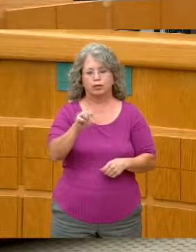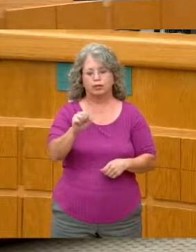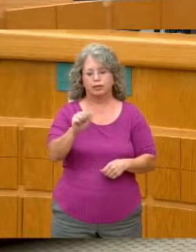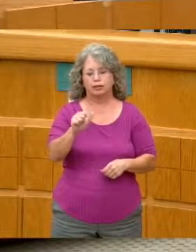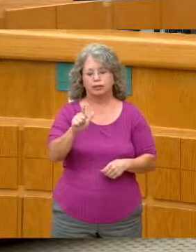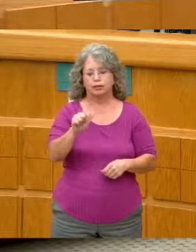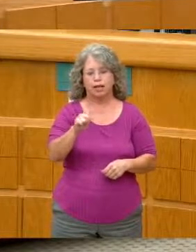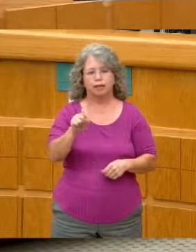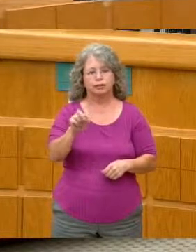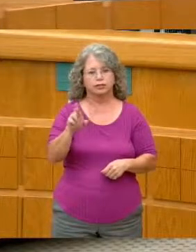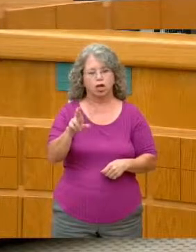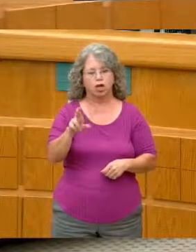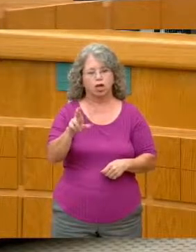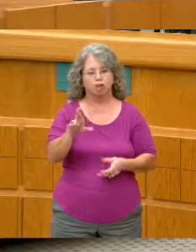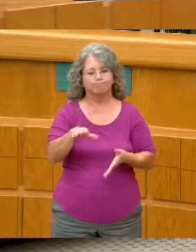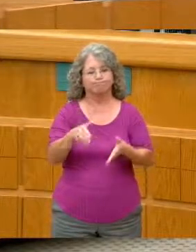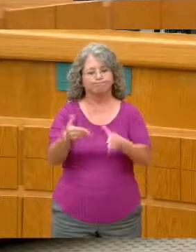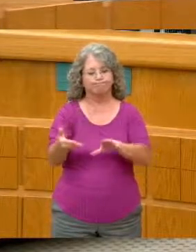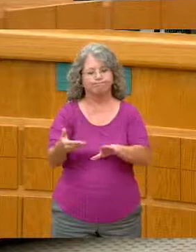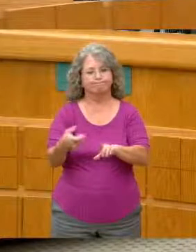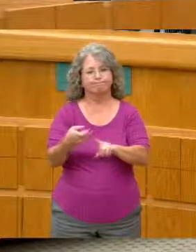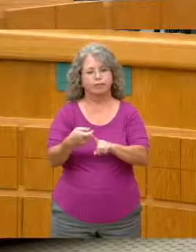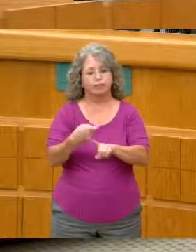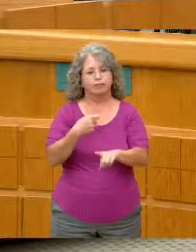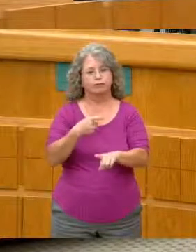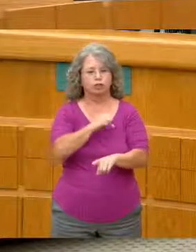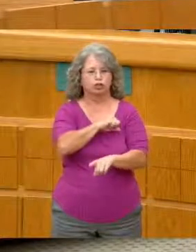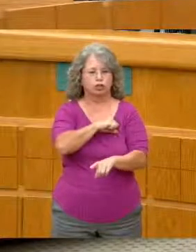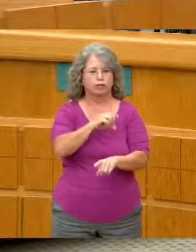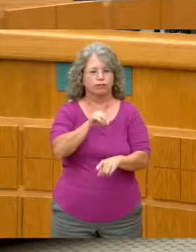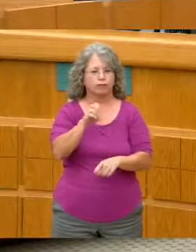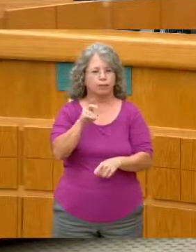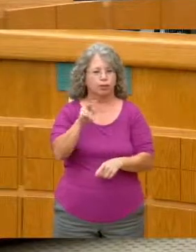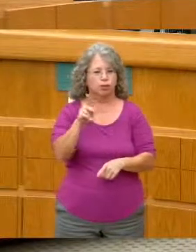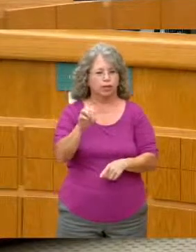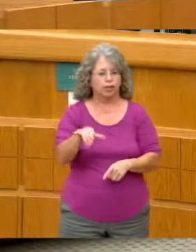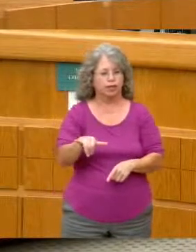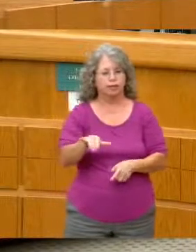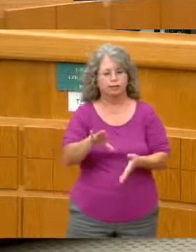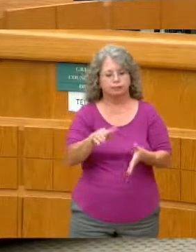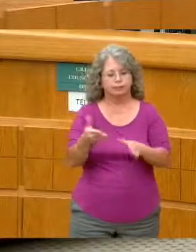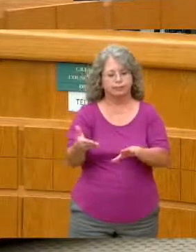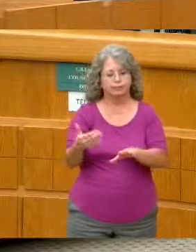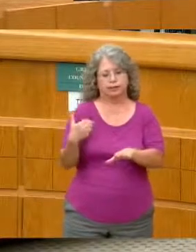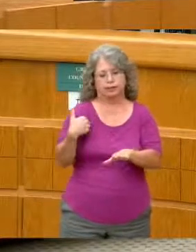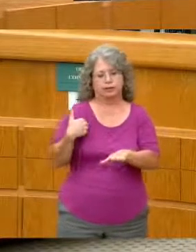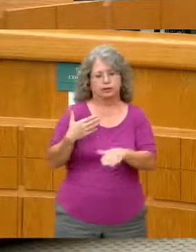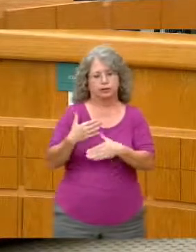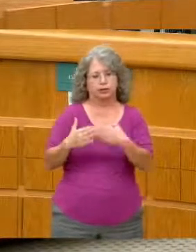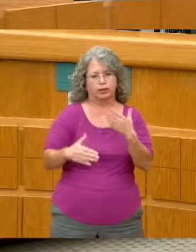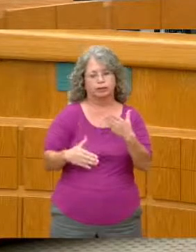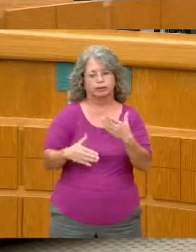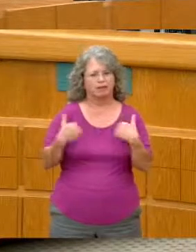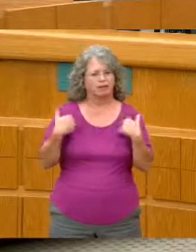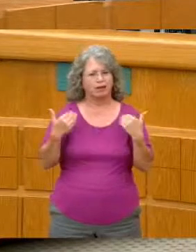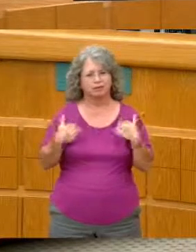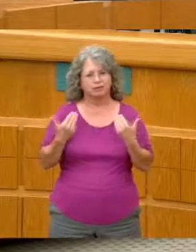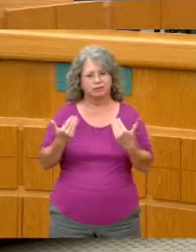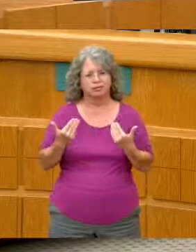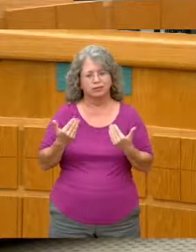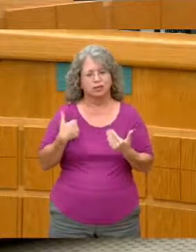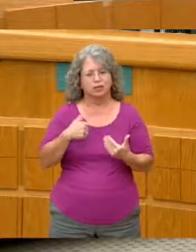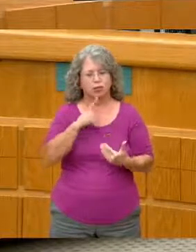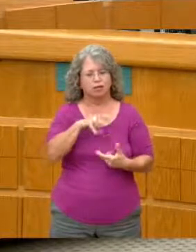Salazar succumbed to COVID-19 over the weekend. He's a deputy sheriff, and he